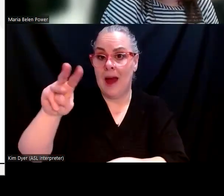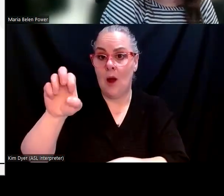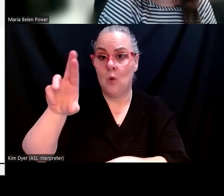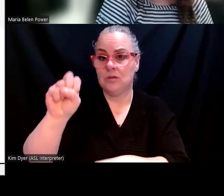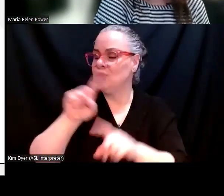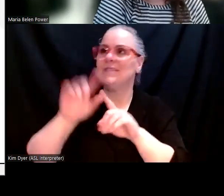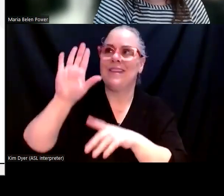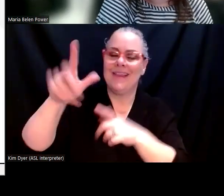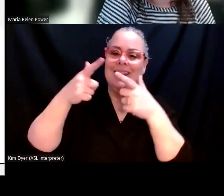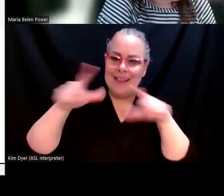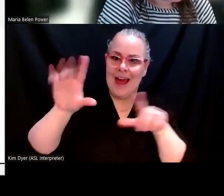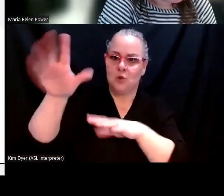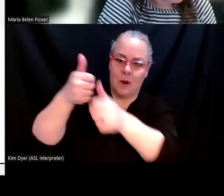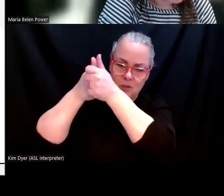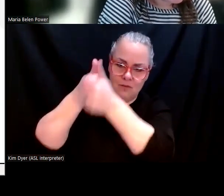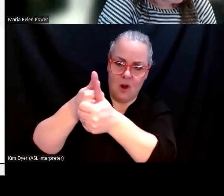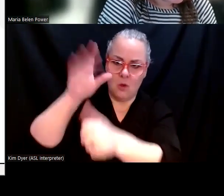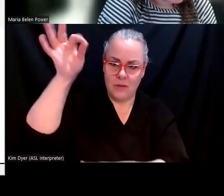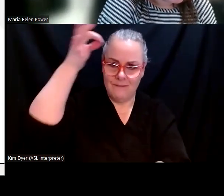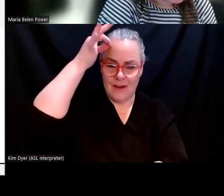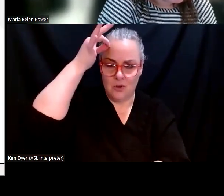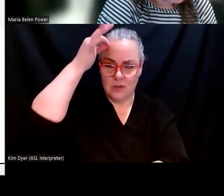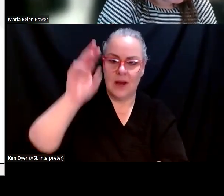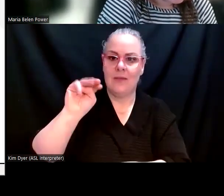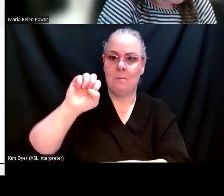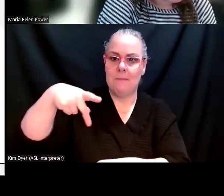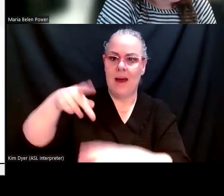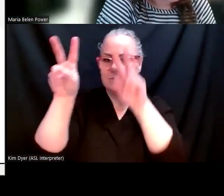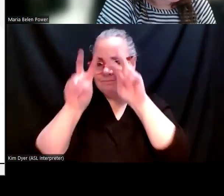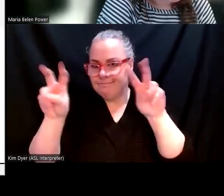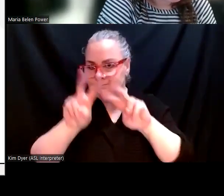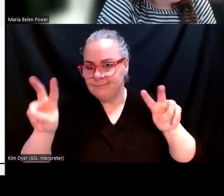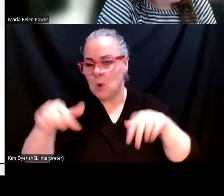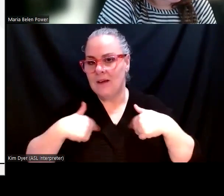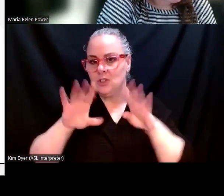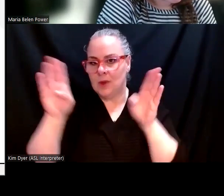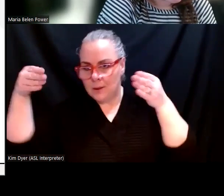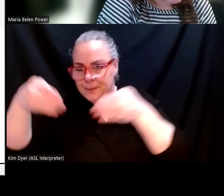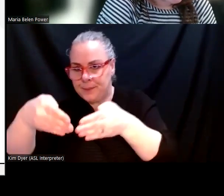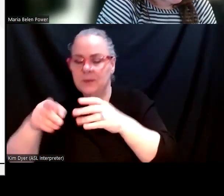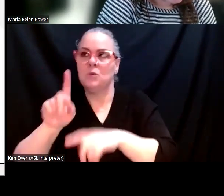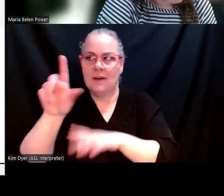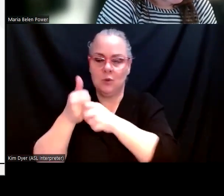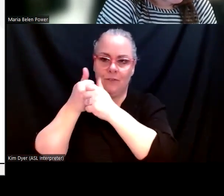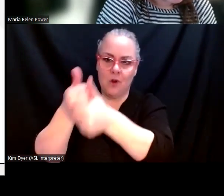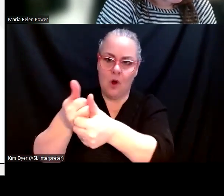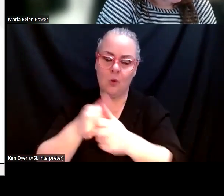language that they make us speak in and the maps and the analysis that we have to do.